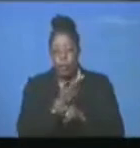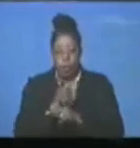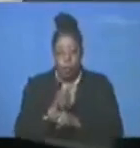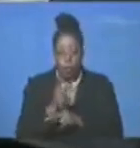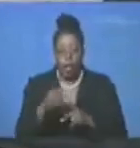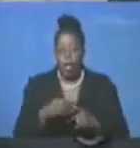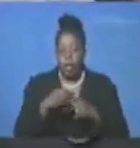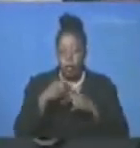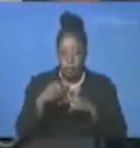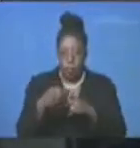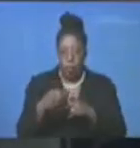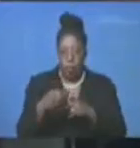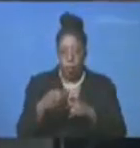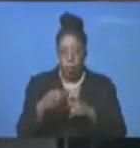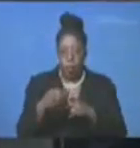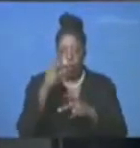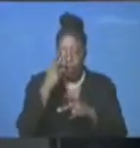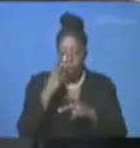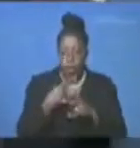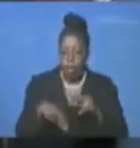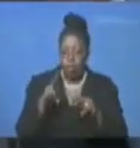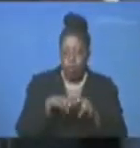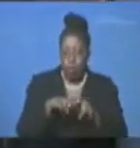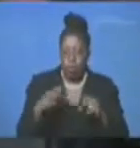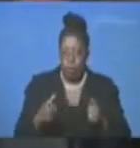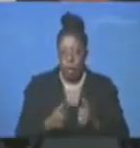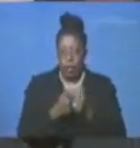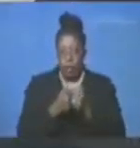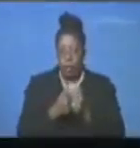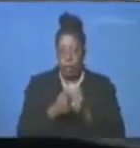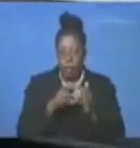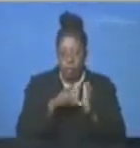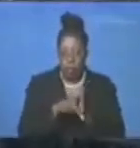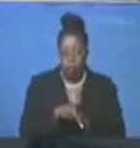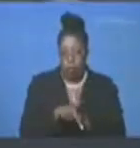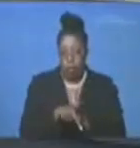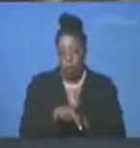particularly given the spike in accidents and fatalities in 2022.